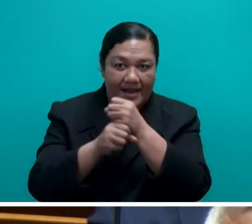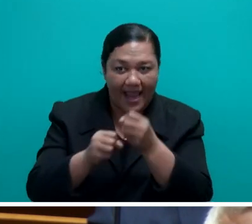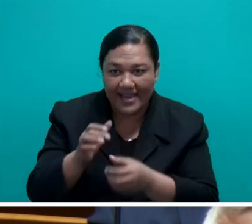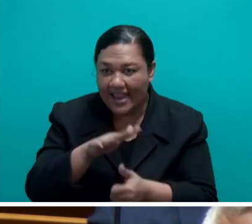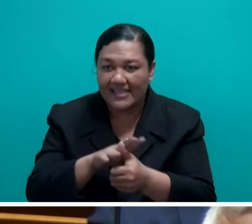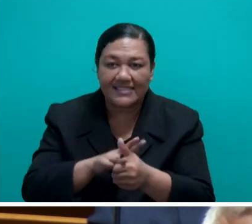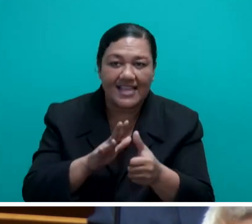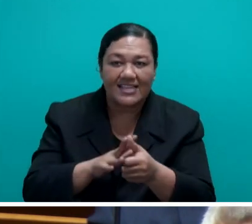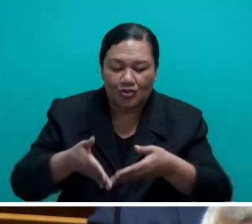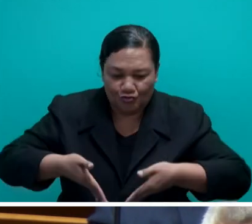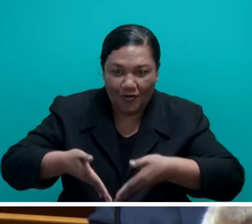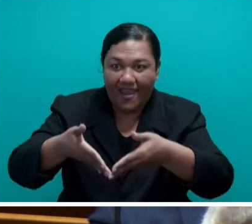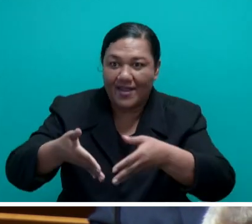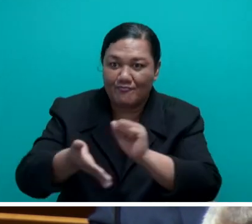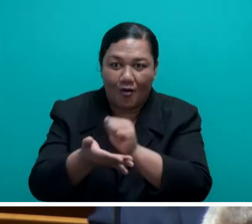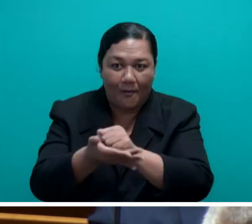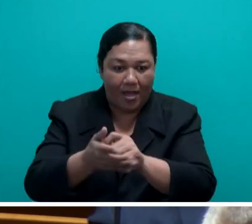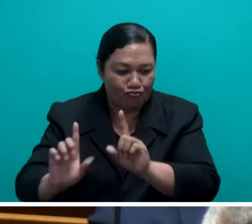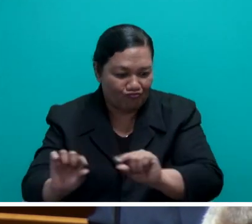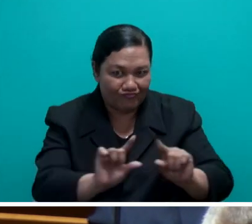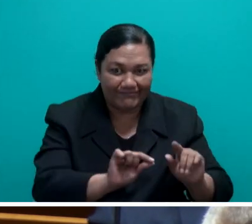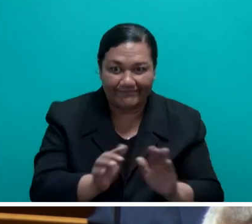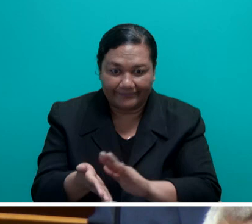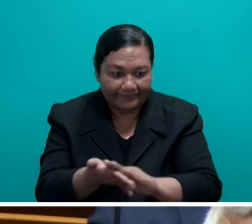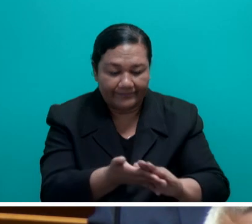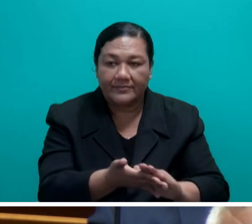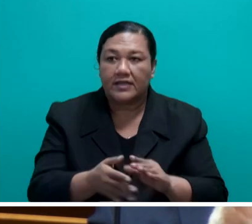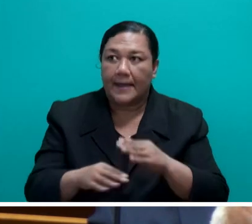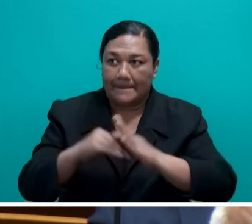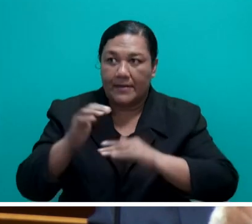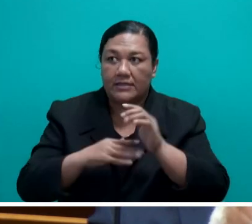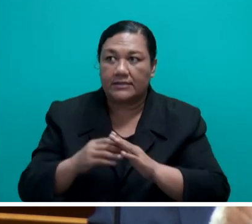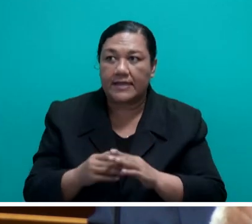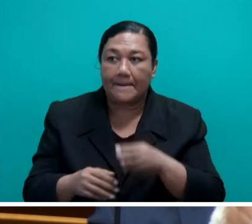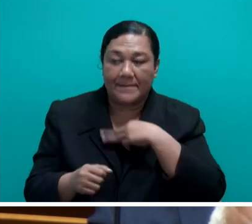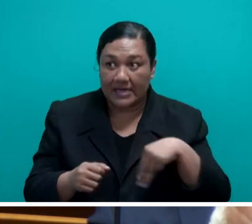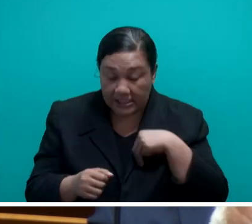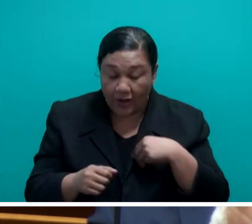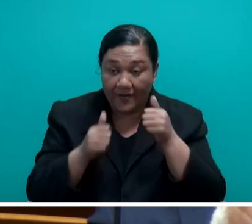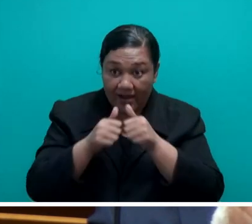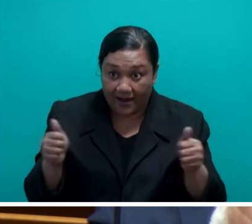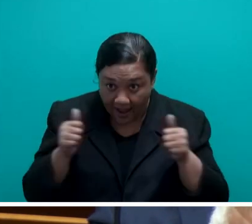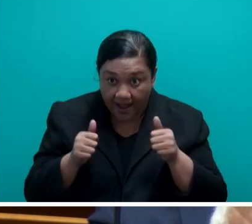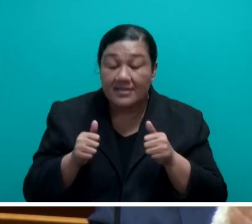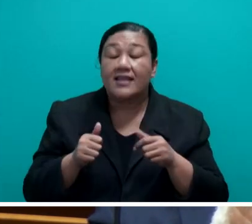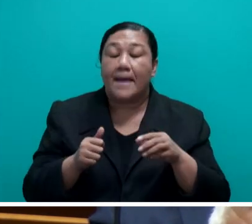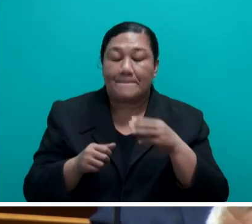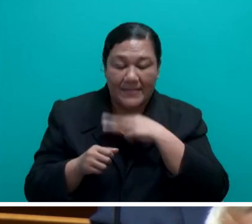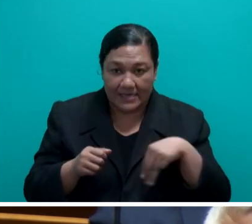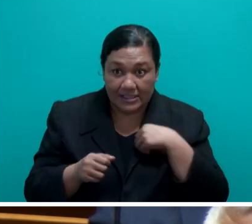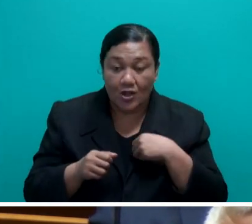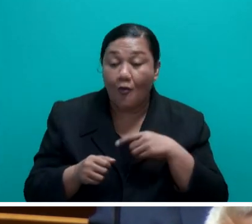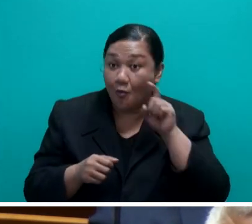land clearing, which is in progress at the site. The Ministry of Public Works and Ministry of Agriculture and Waterways are 2